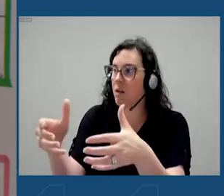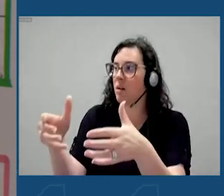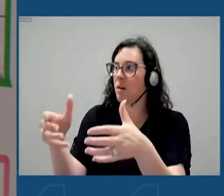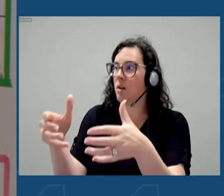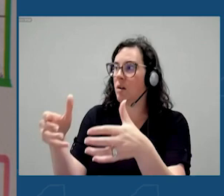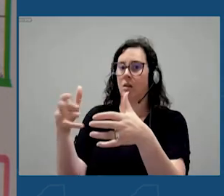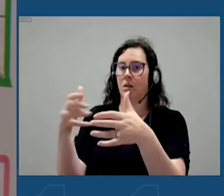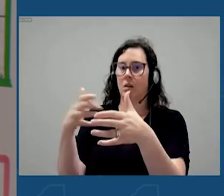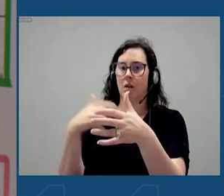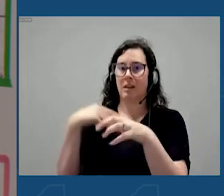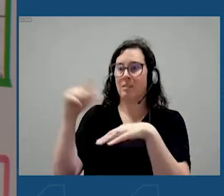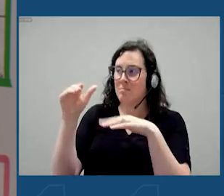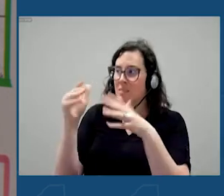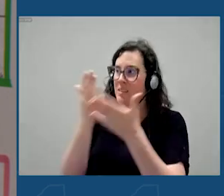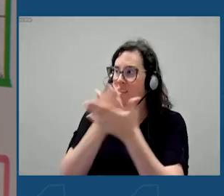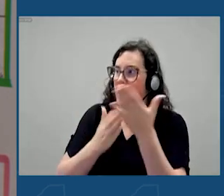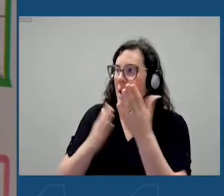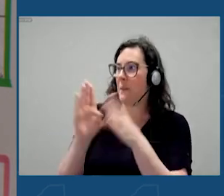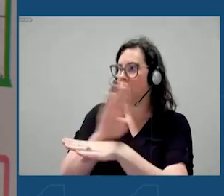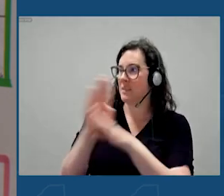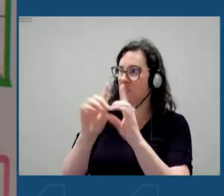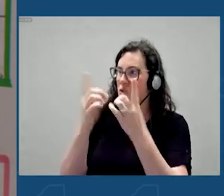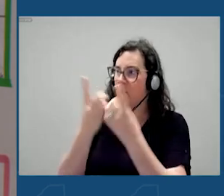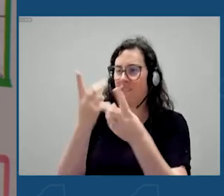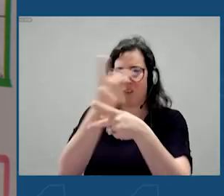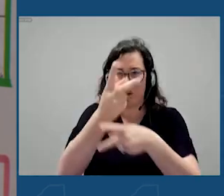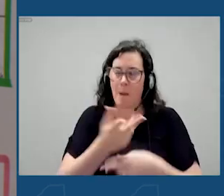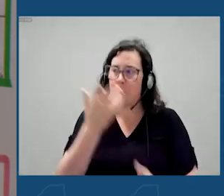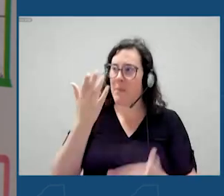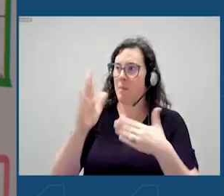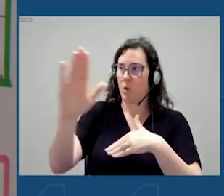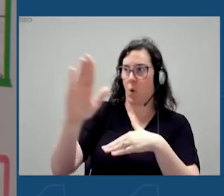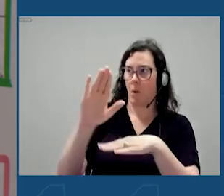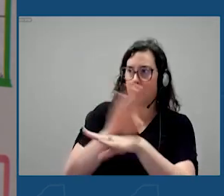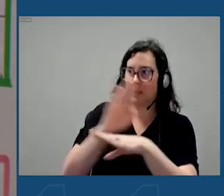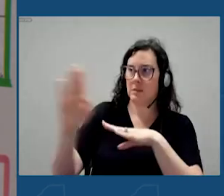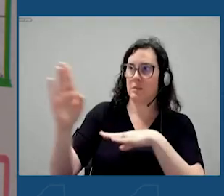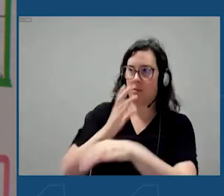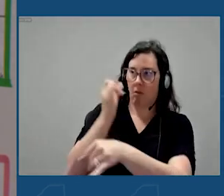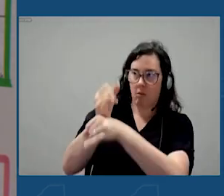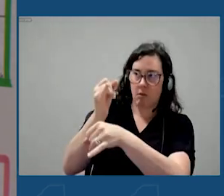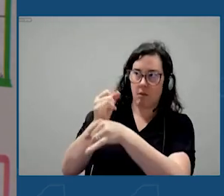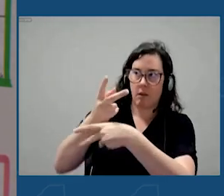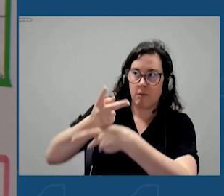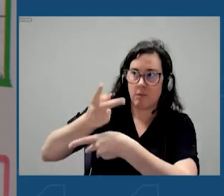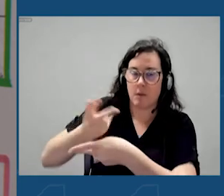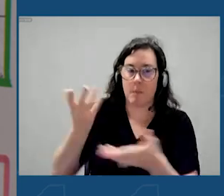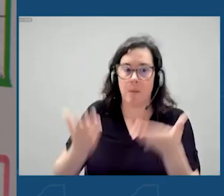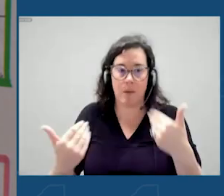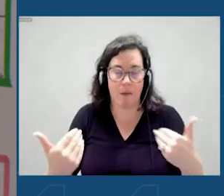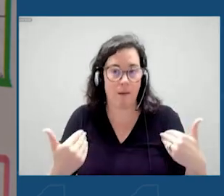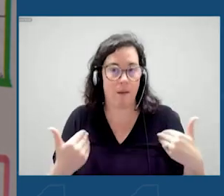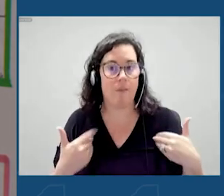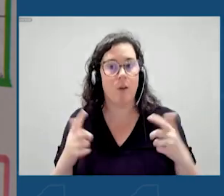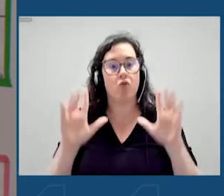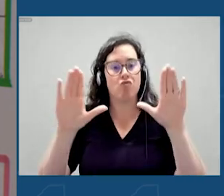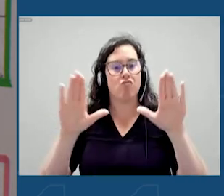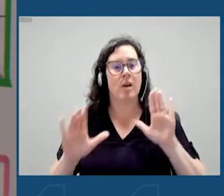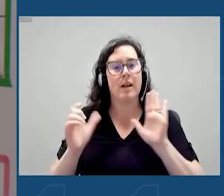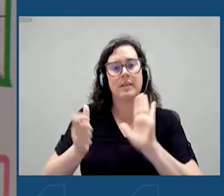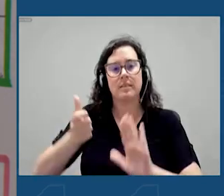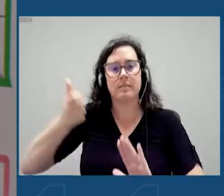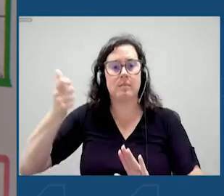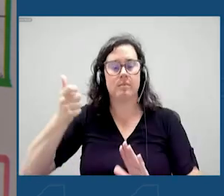district. Figure it out or have childcare on site. But what we have right here is one of the greatest examples. Just across the street from Vivvi is